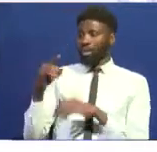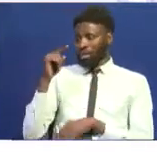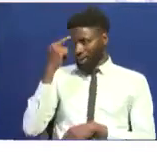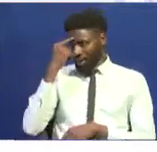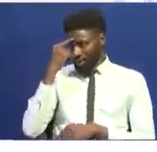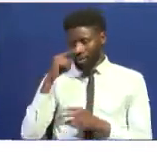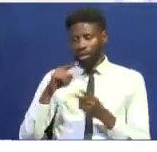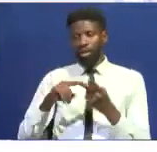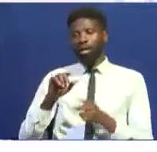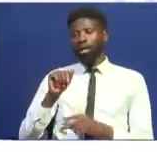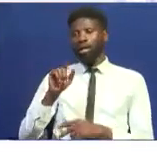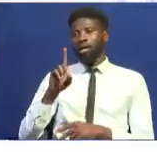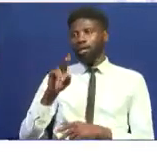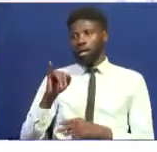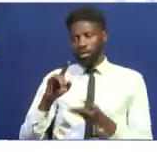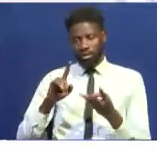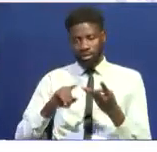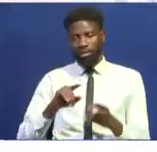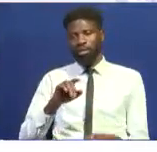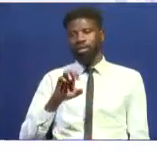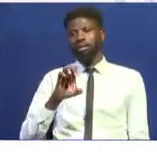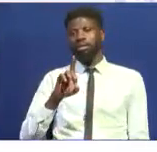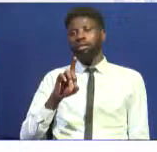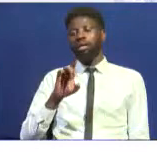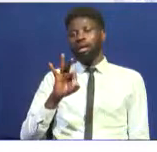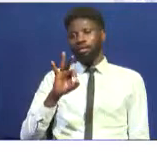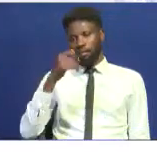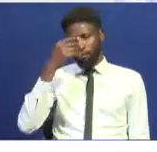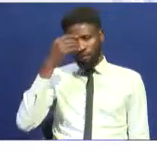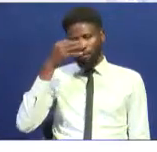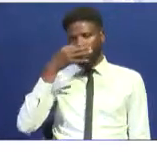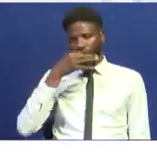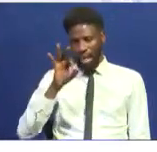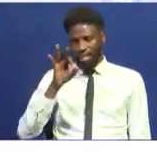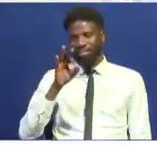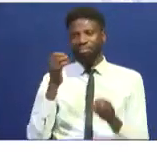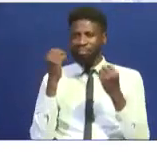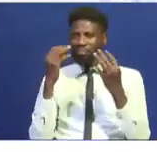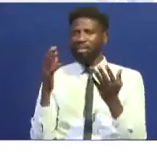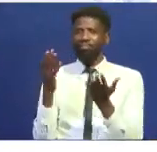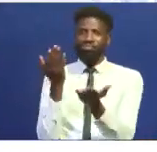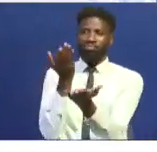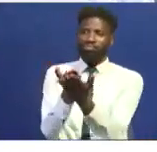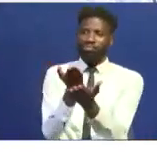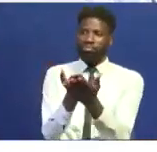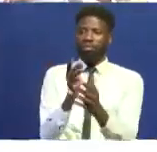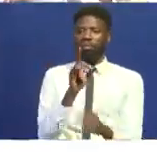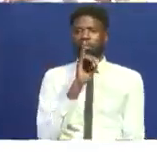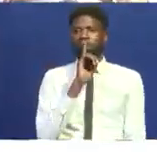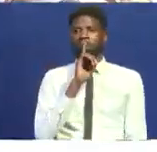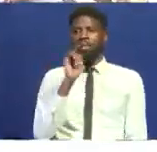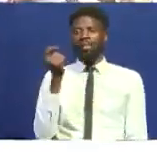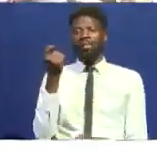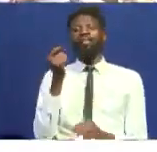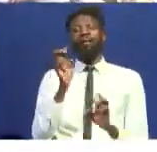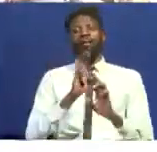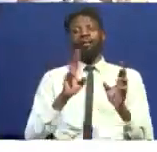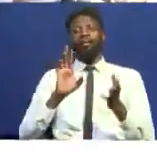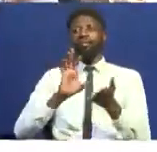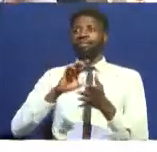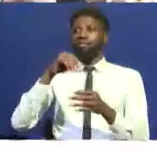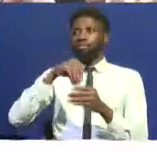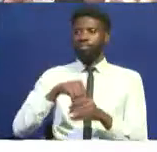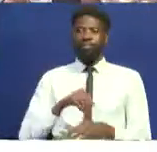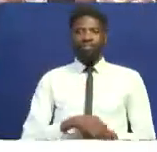and Adani Group, and many others that are going to come. And so therefore we are saying Kenya is ripe for investment. As part of